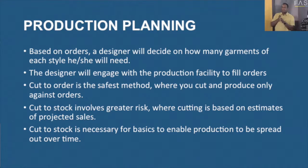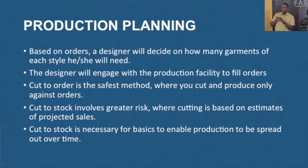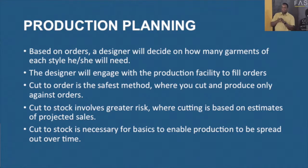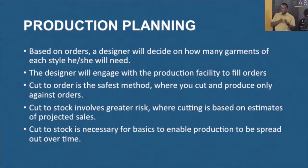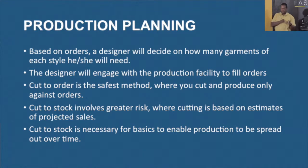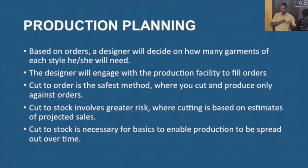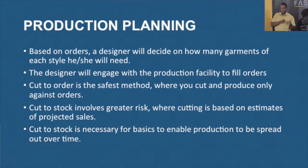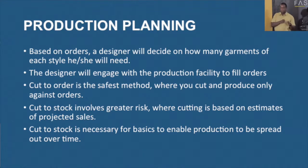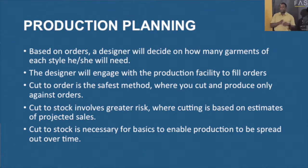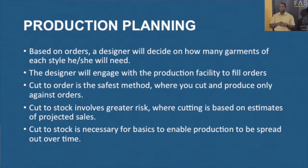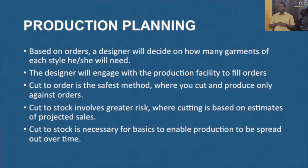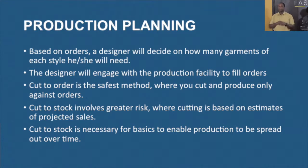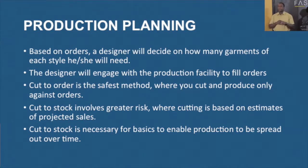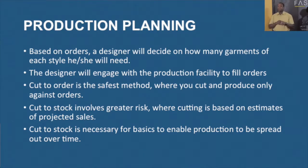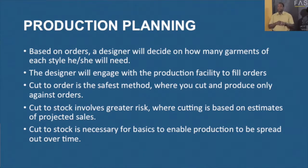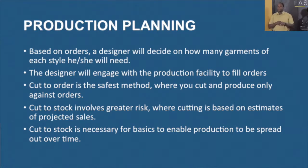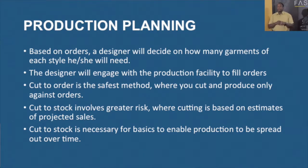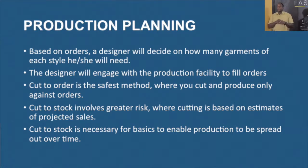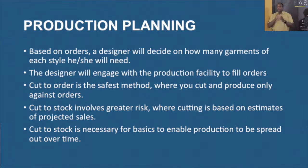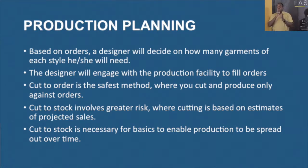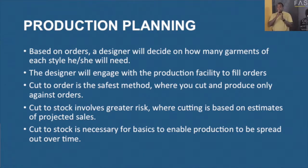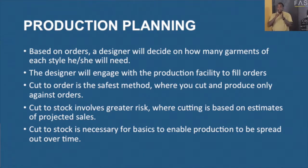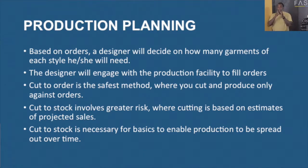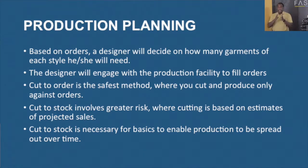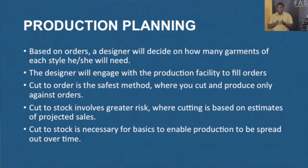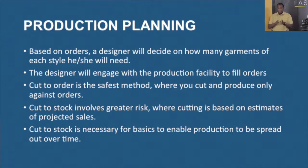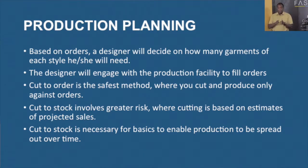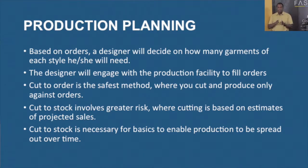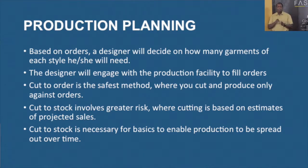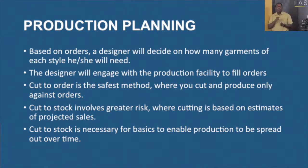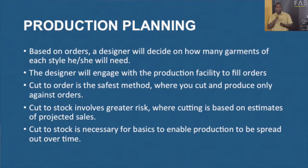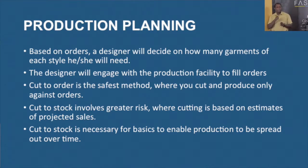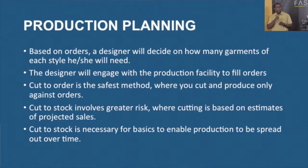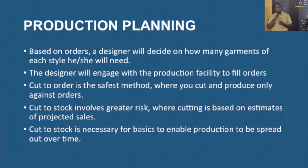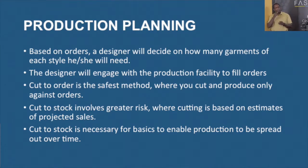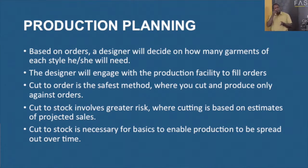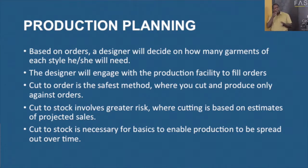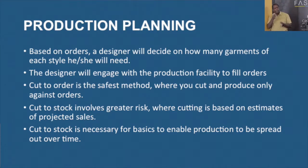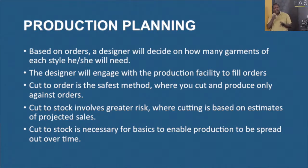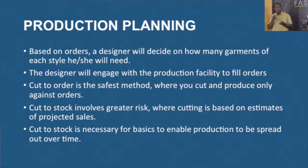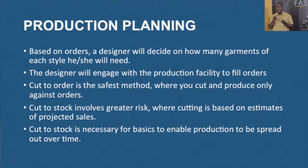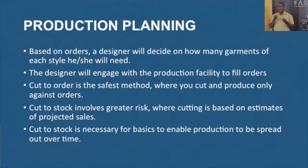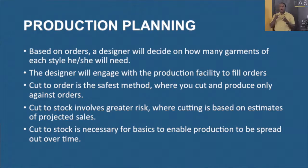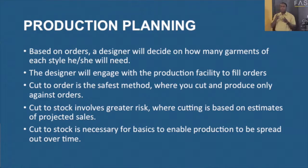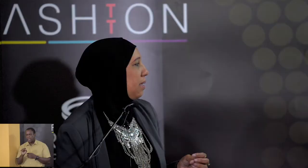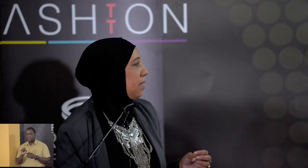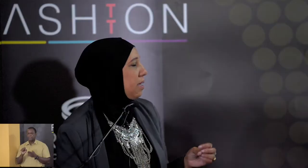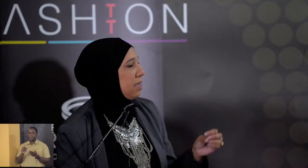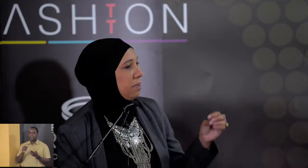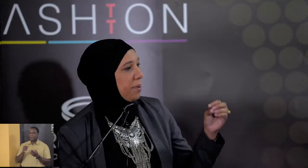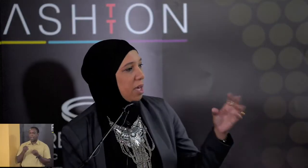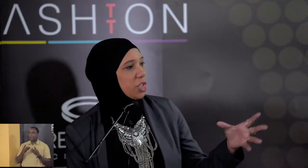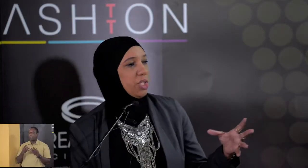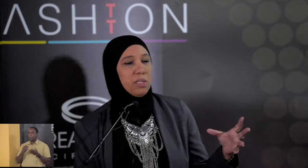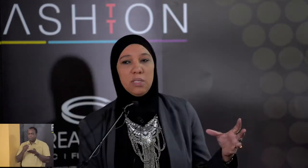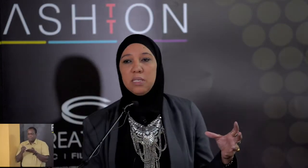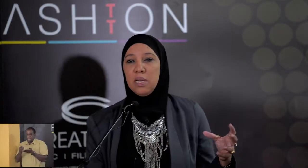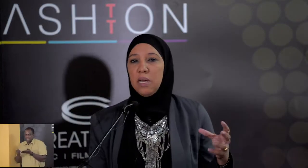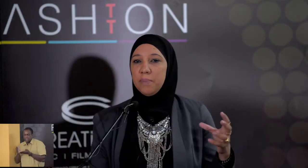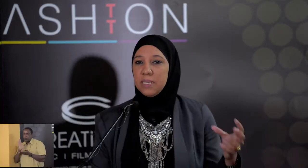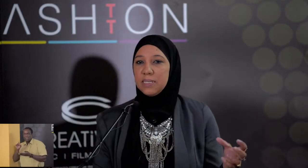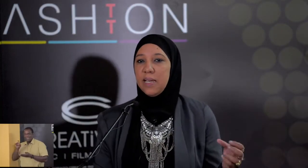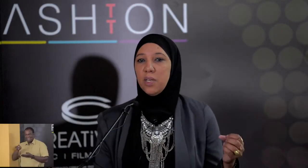establish how many styles or how many pieces he or she will need. Now, the